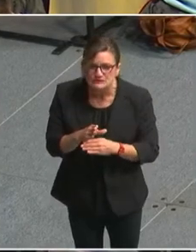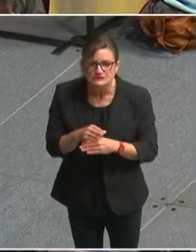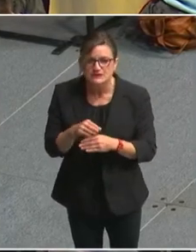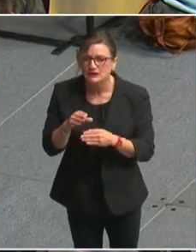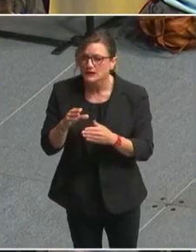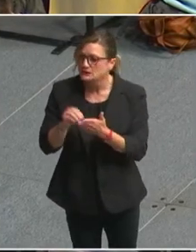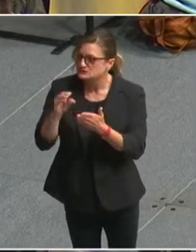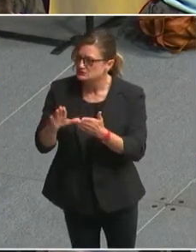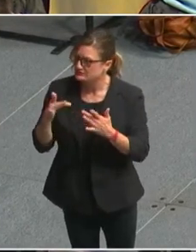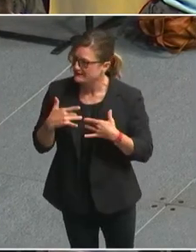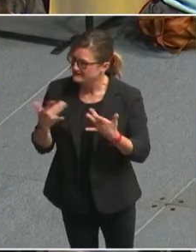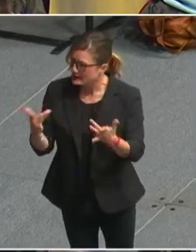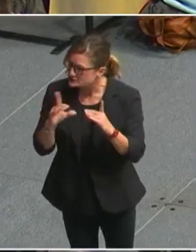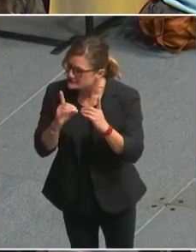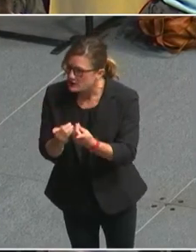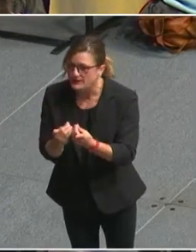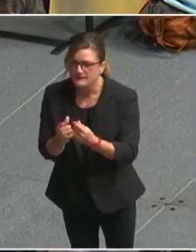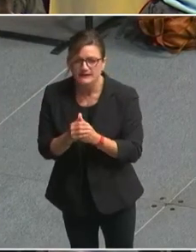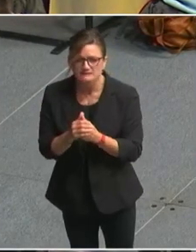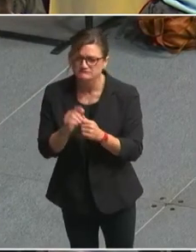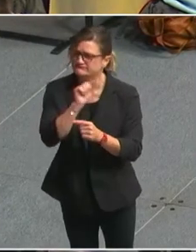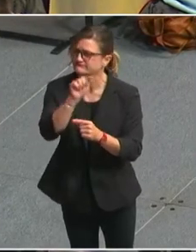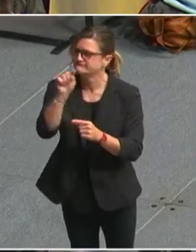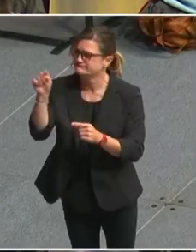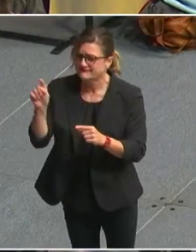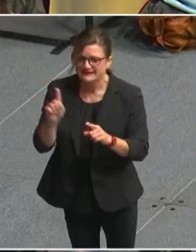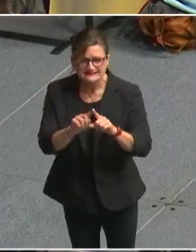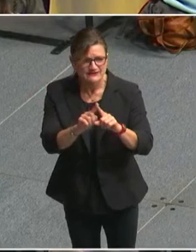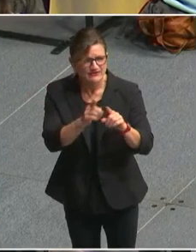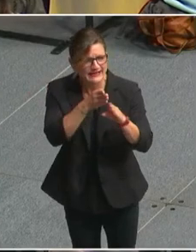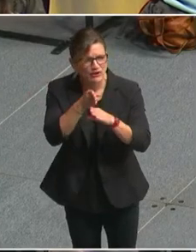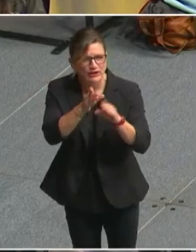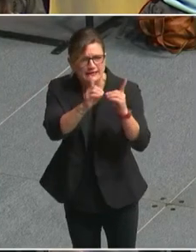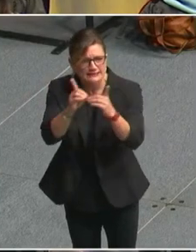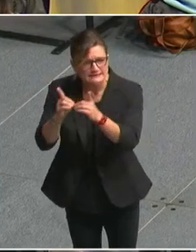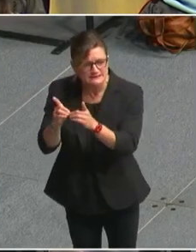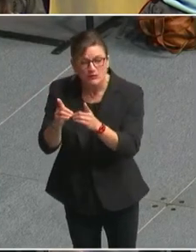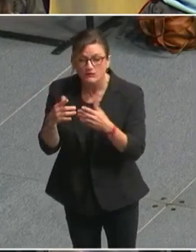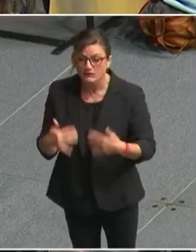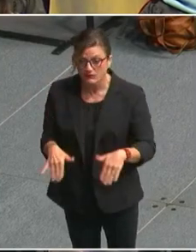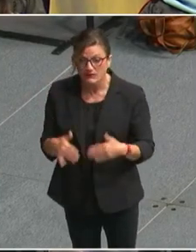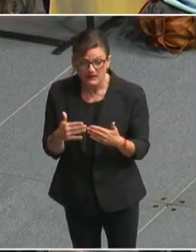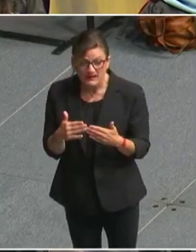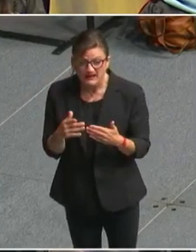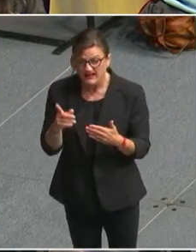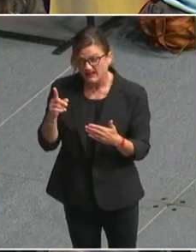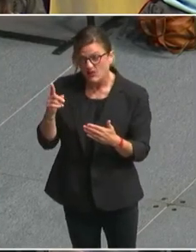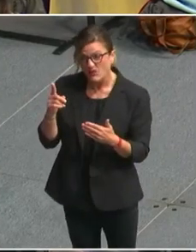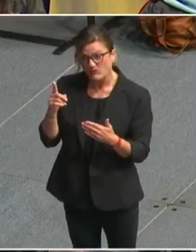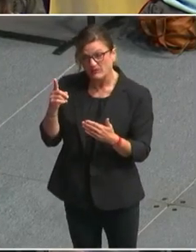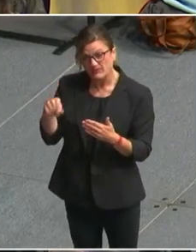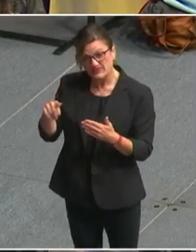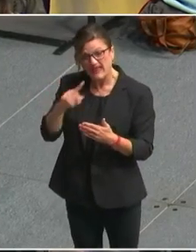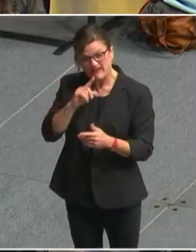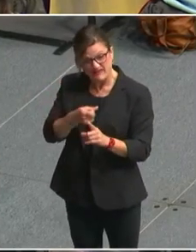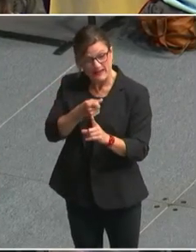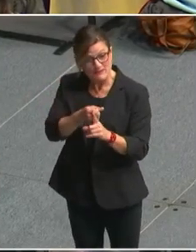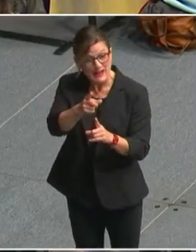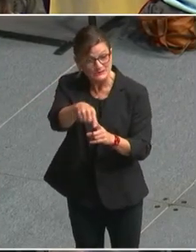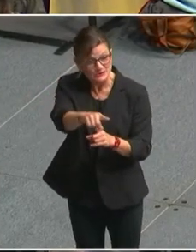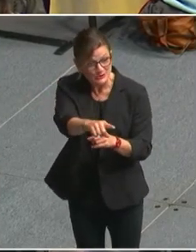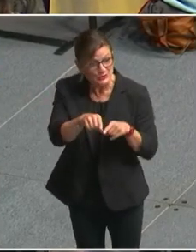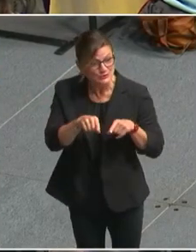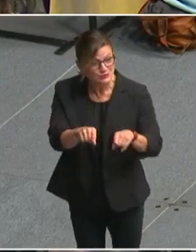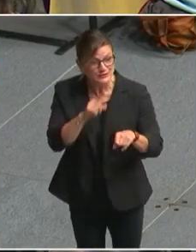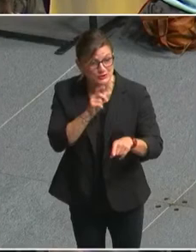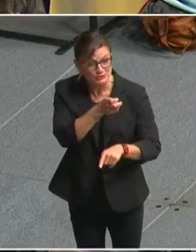even somebody you meet across campus who works in so many other areas, have probably made an impact on you as you have been through this journey.